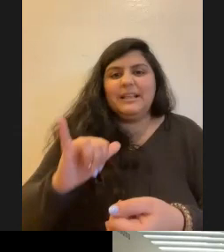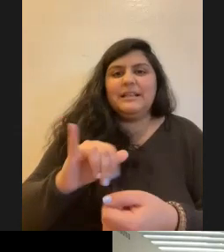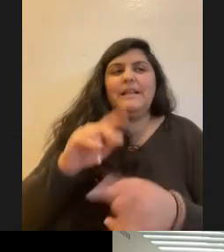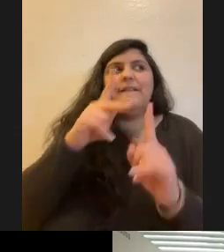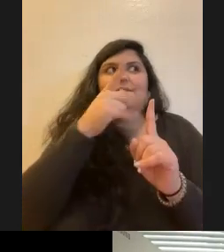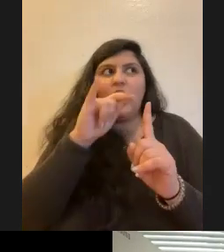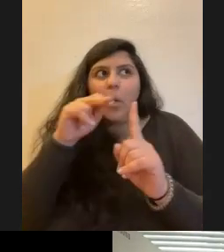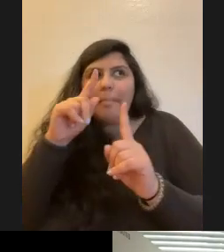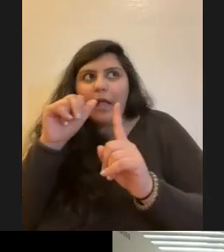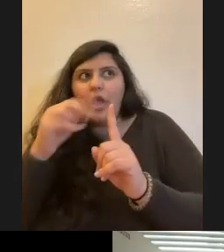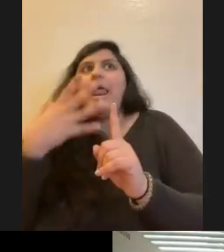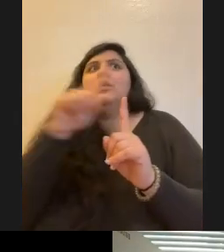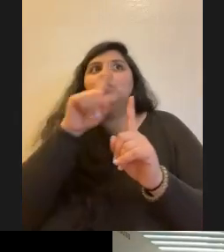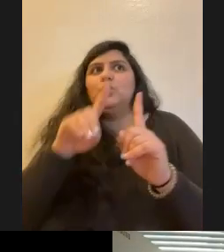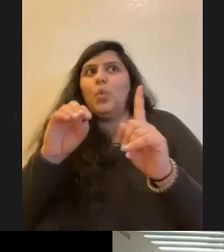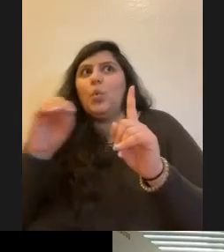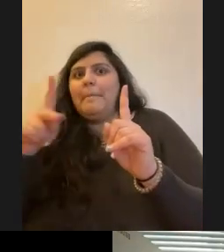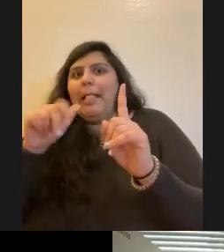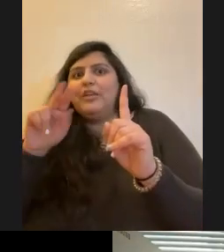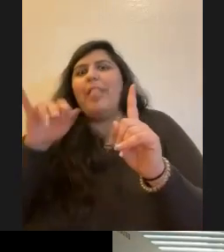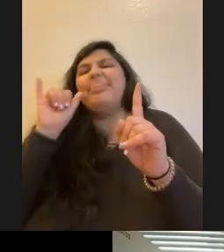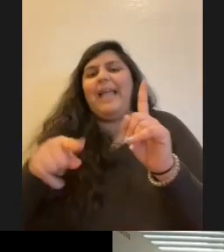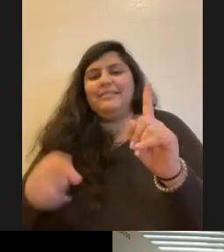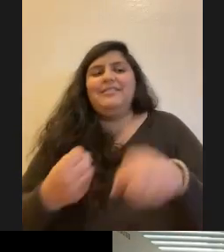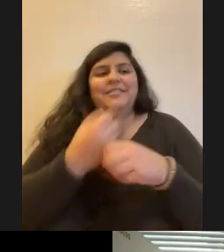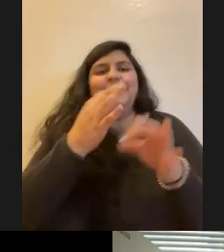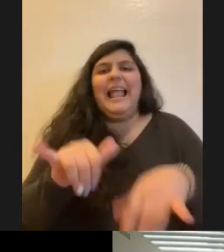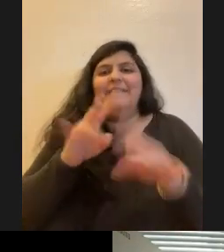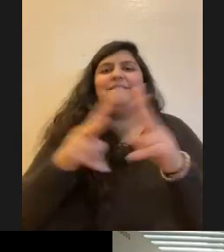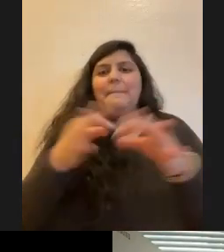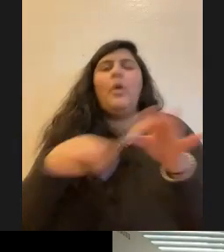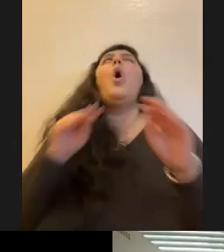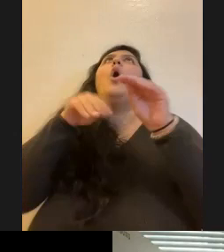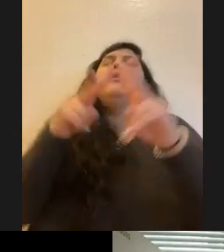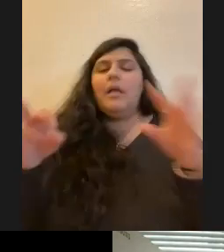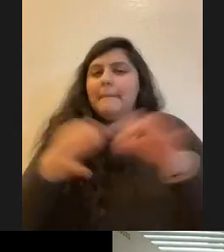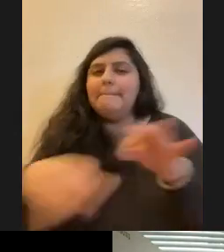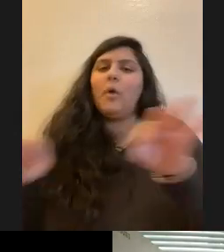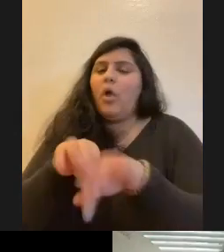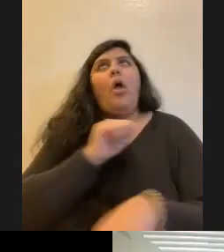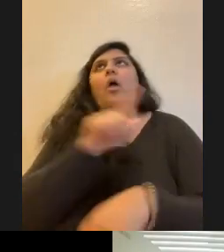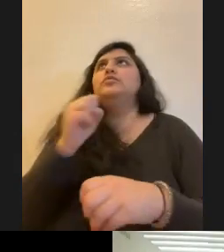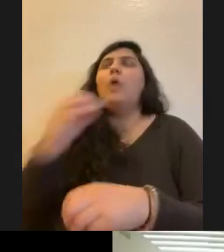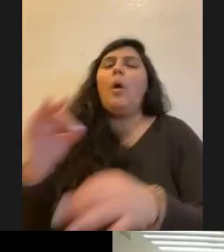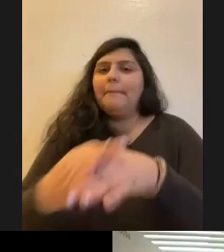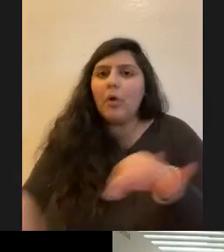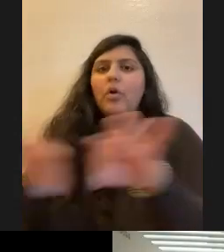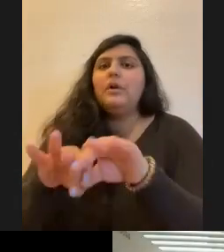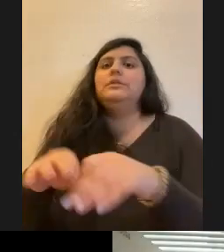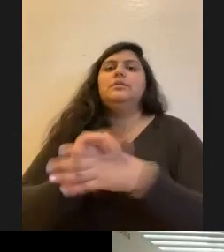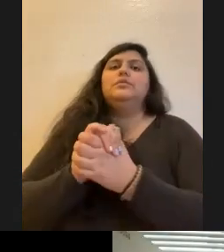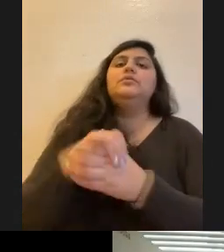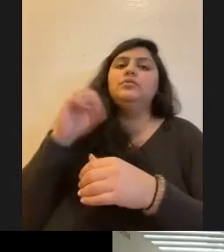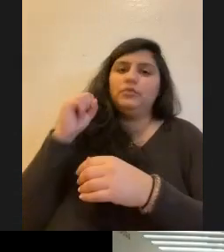also zooplankton poop is so important. Sorry, I got, everything. The ocean is so important. That's all of it's so important. Got a